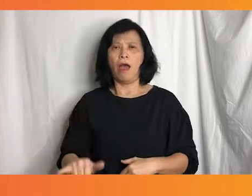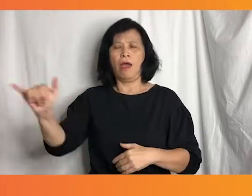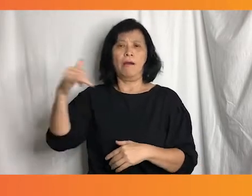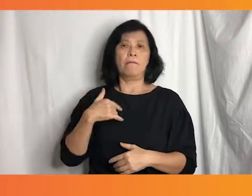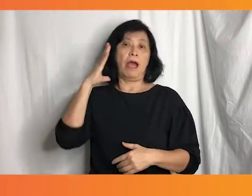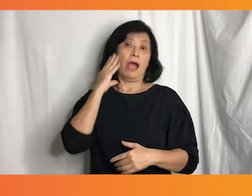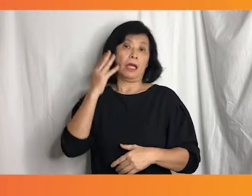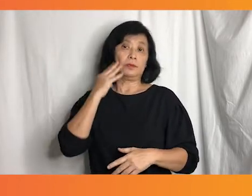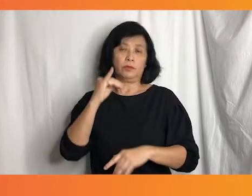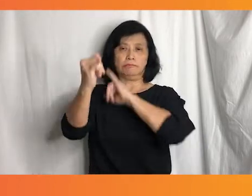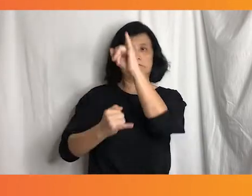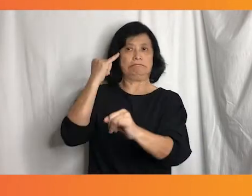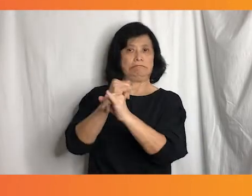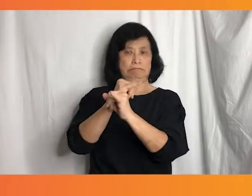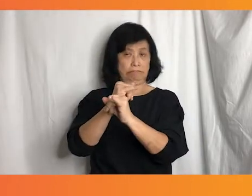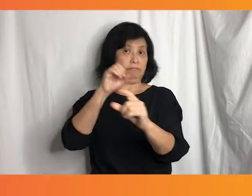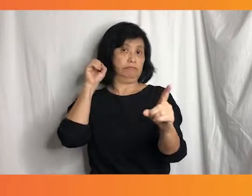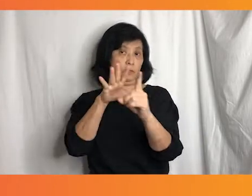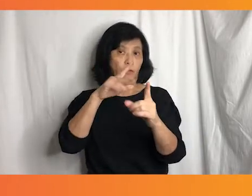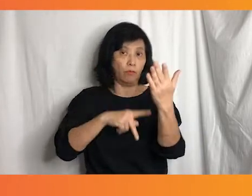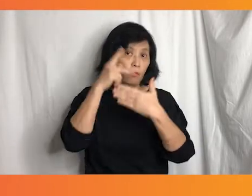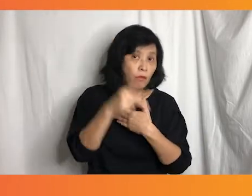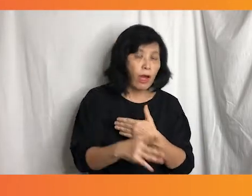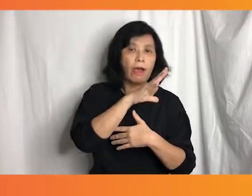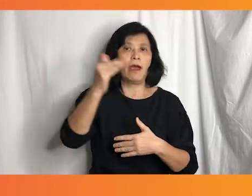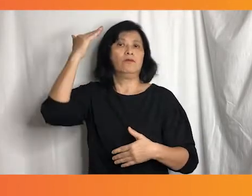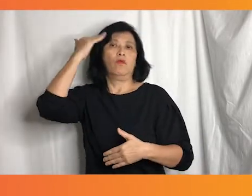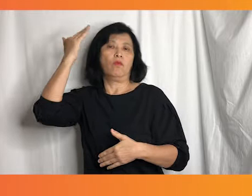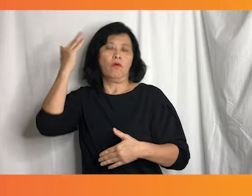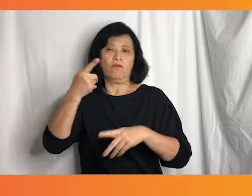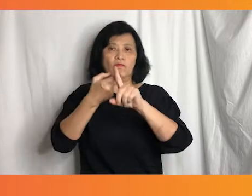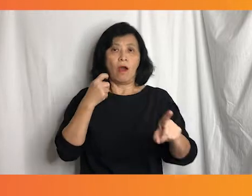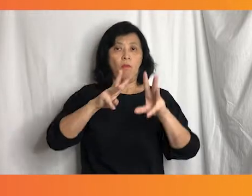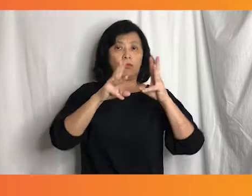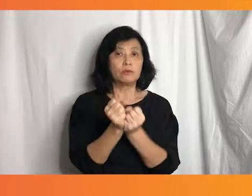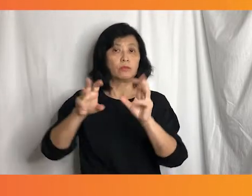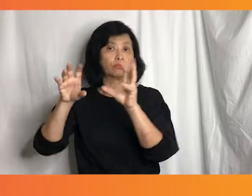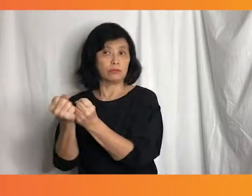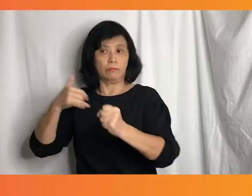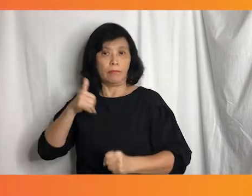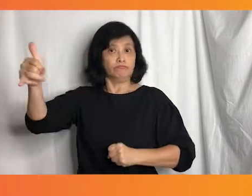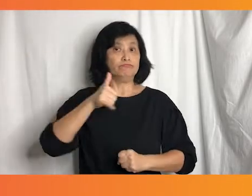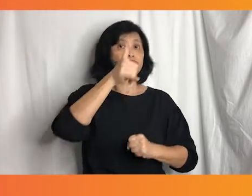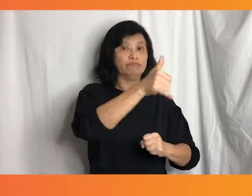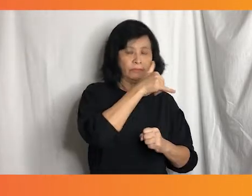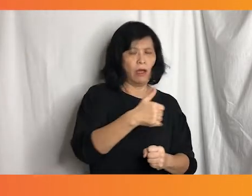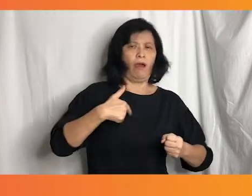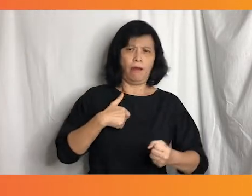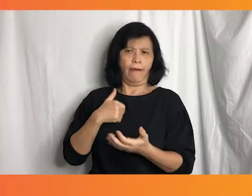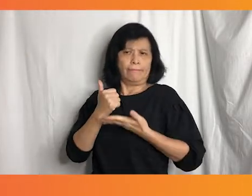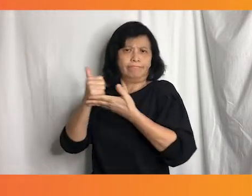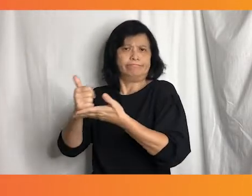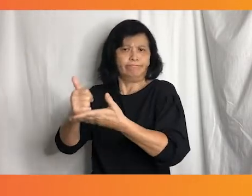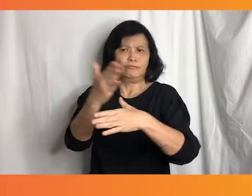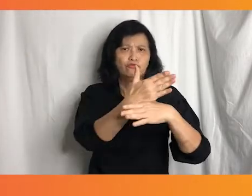I'mPOSSIBLE Overseas Exposure Program, as well as knowledge I gained from the workshop I attended, helped me to share the Paralympic movement